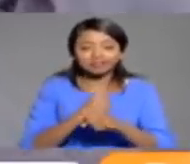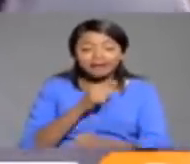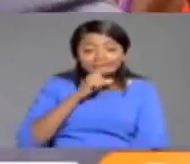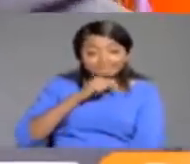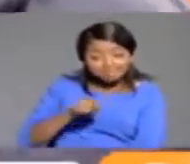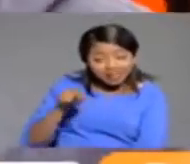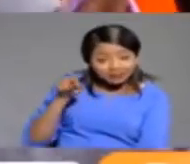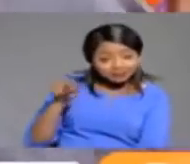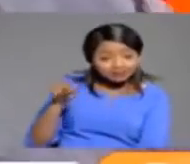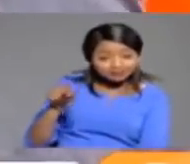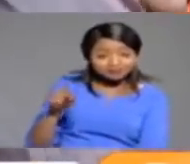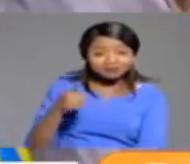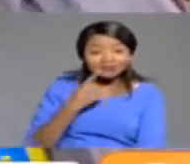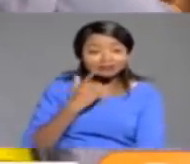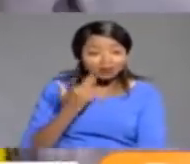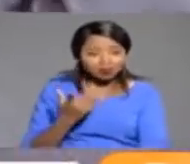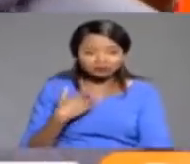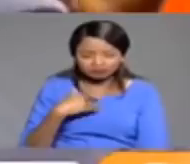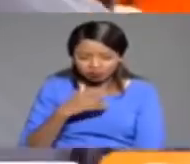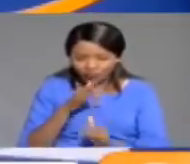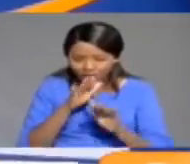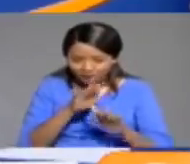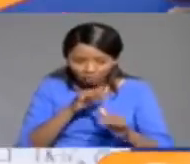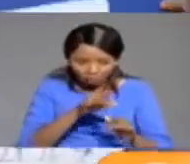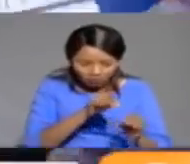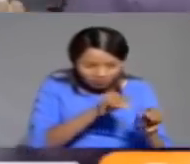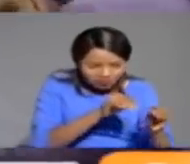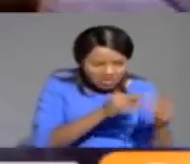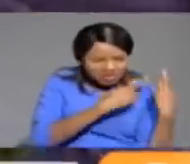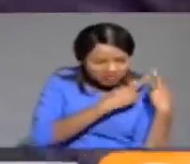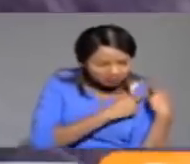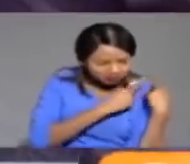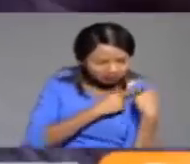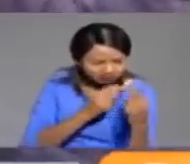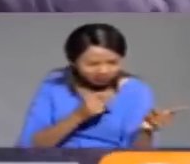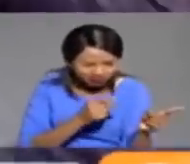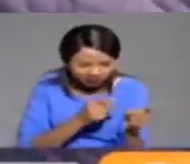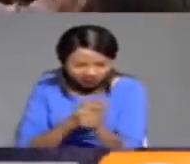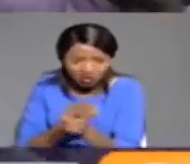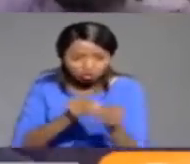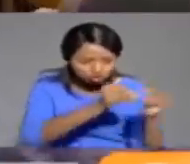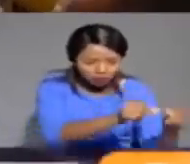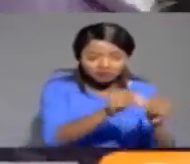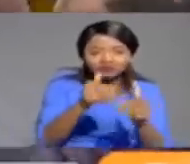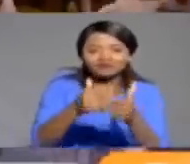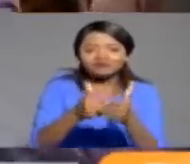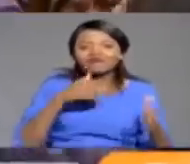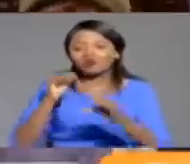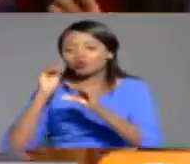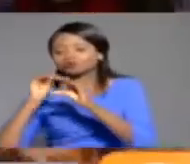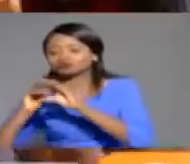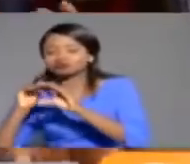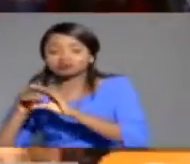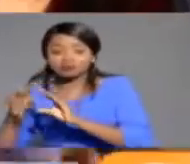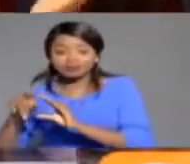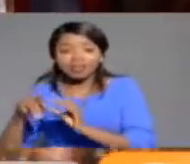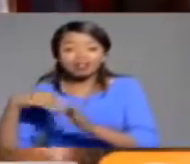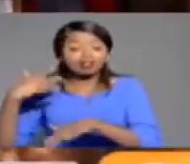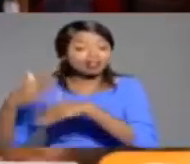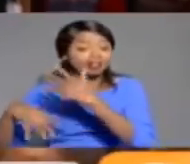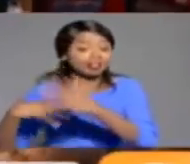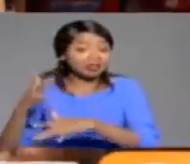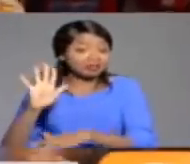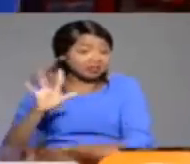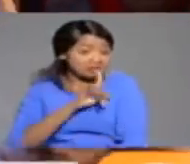keen to point out that he has been keen to ensure he meets all his obligations before engaging in gaming. In the end, luck visited his